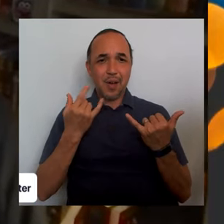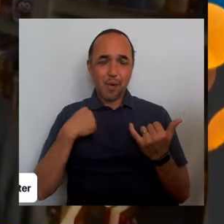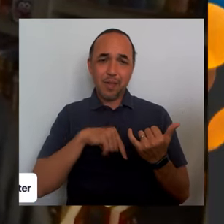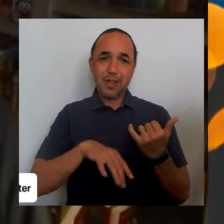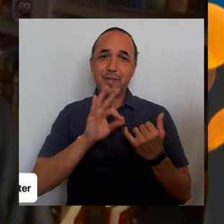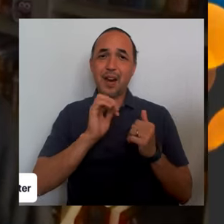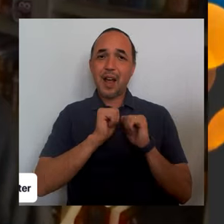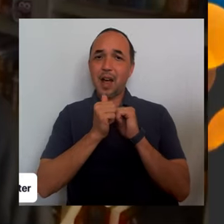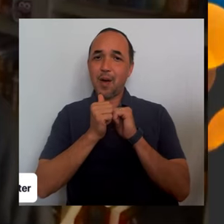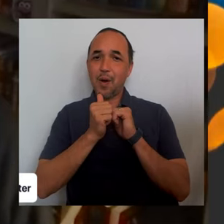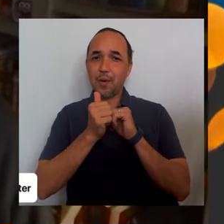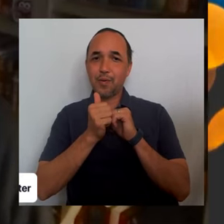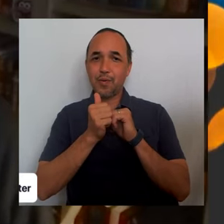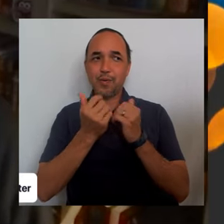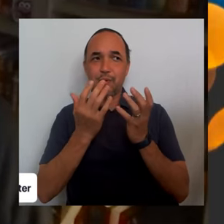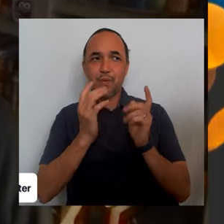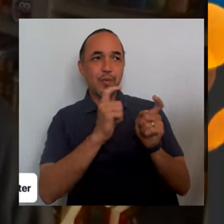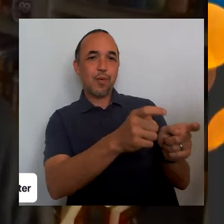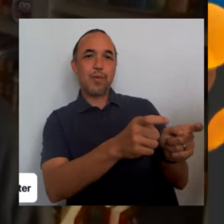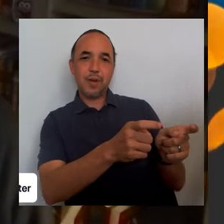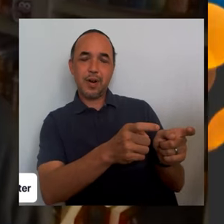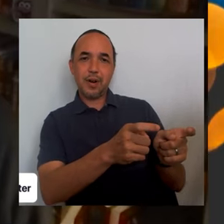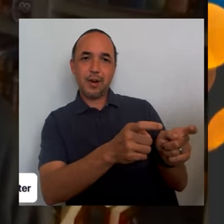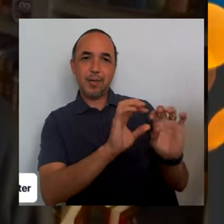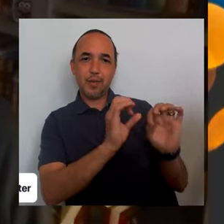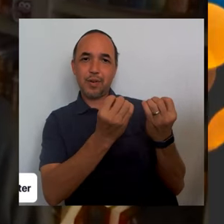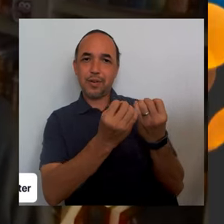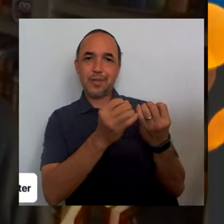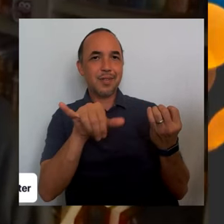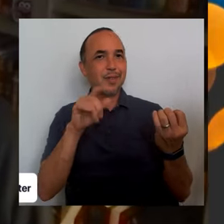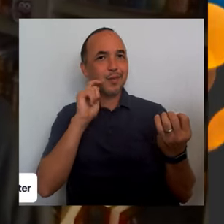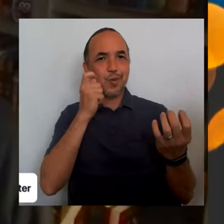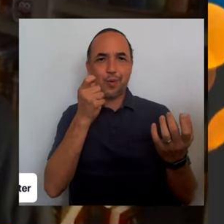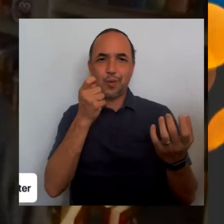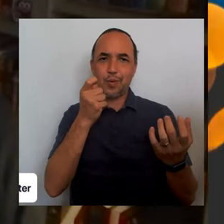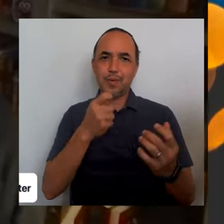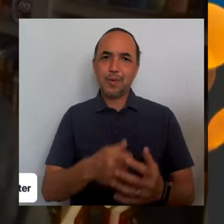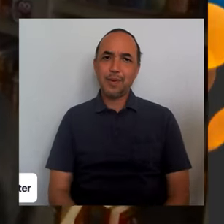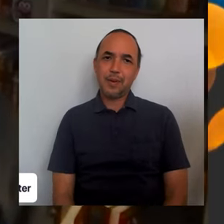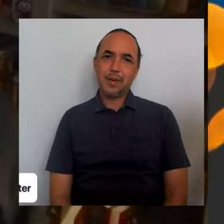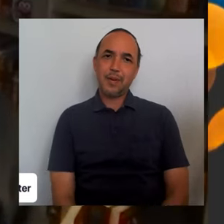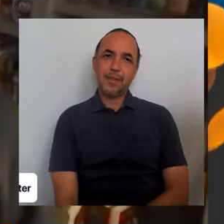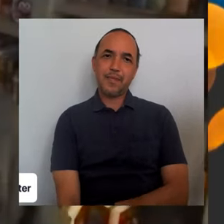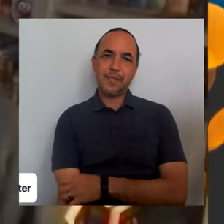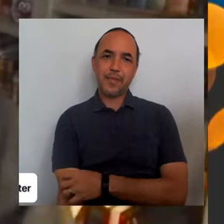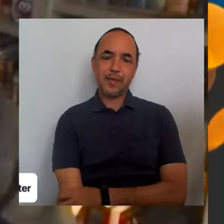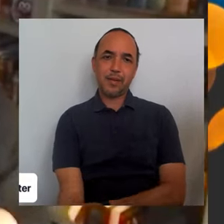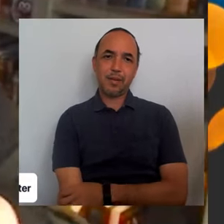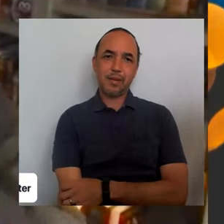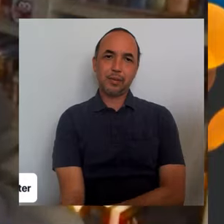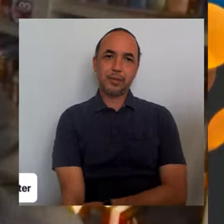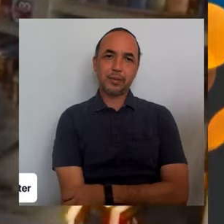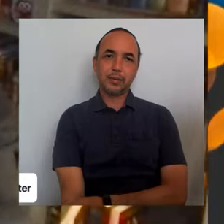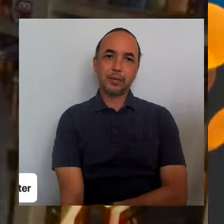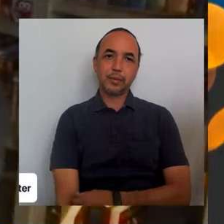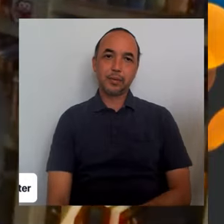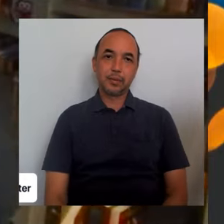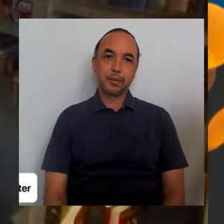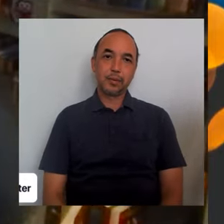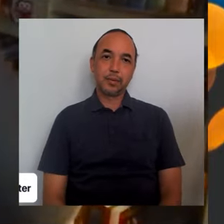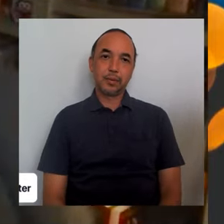to charities. I think is really one of the coolest things that have come around in a long time. And this one